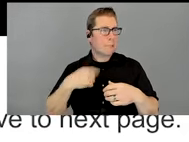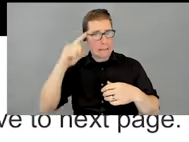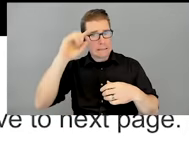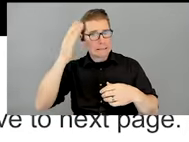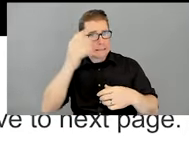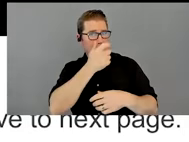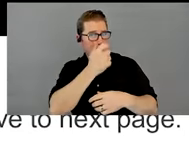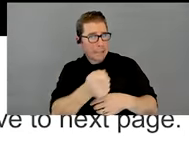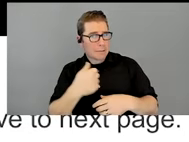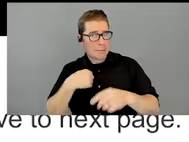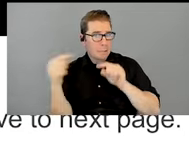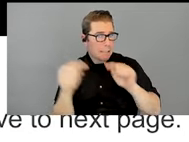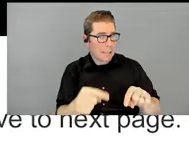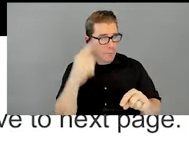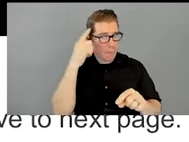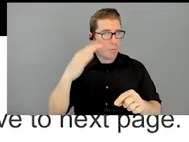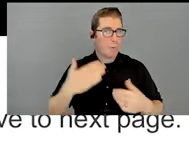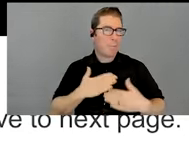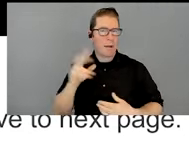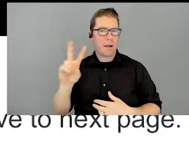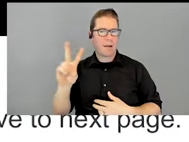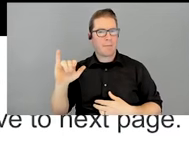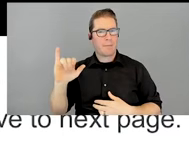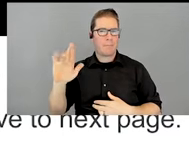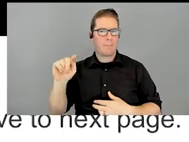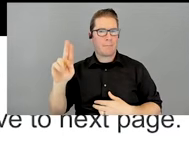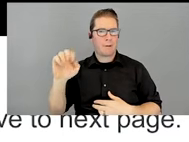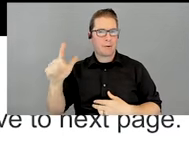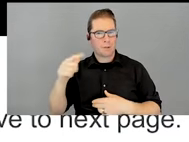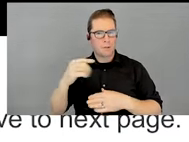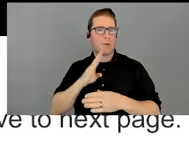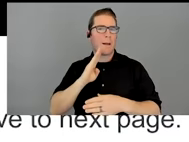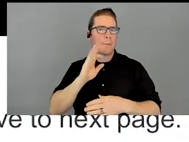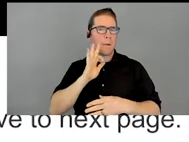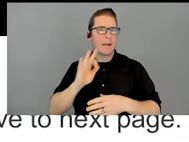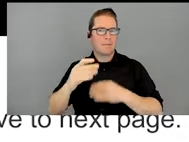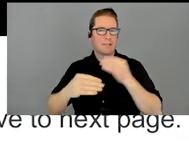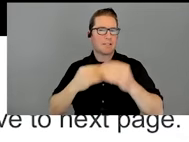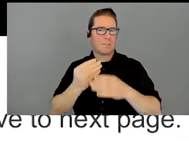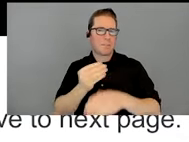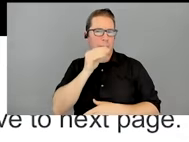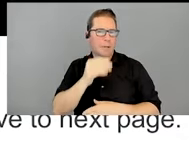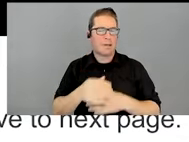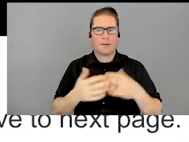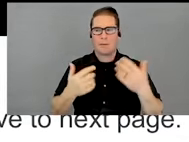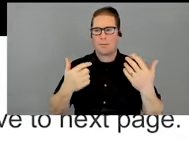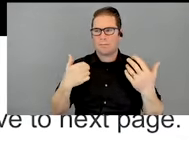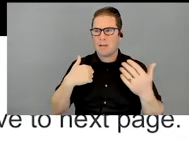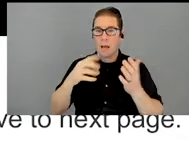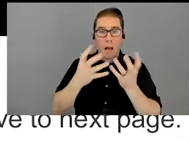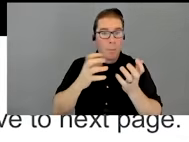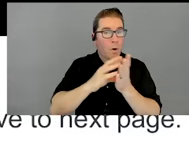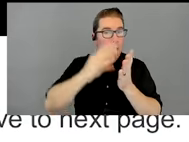for my virtual breakfast burrito to learn about creative approaches our colleagues are using to combat